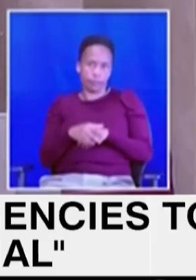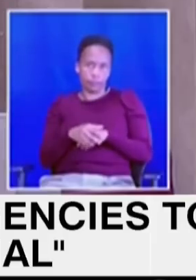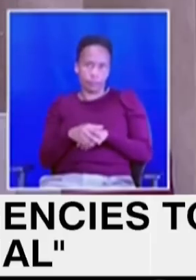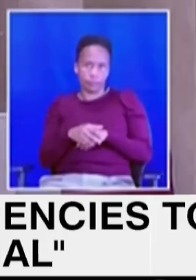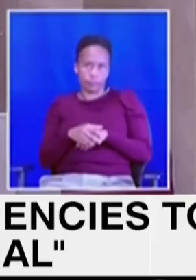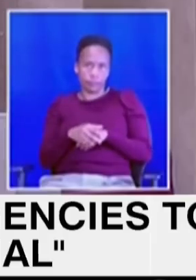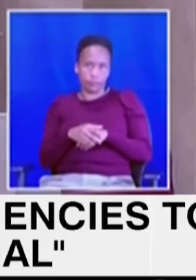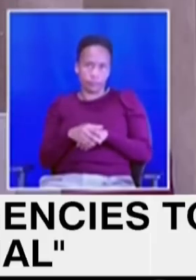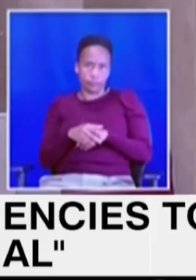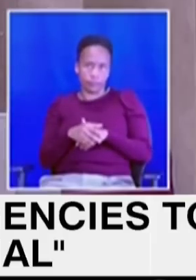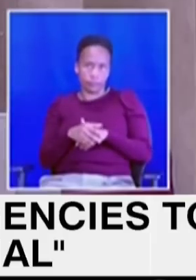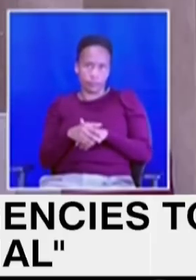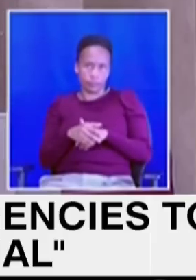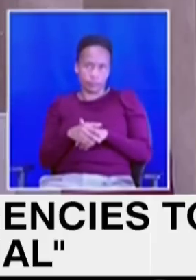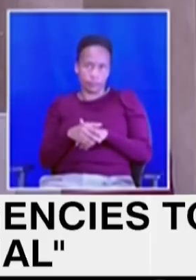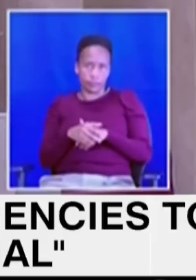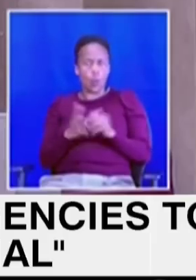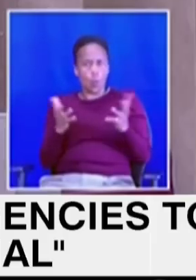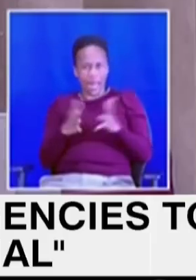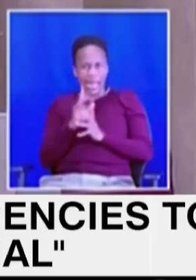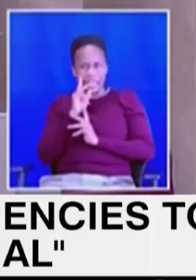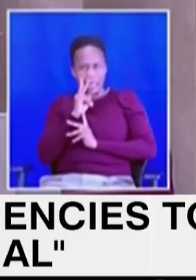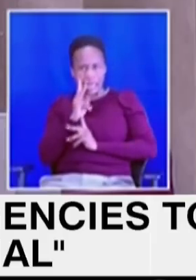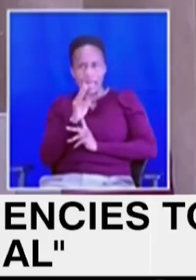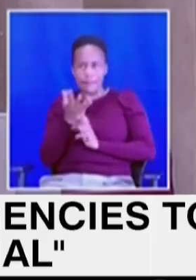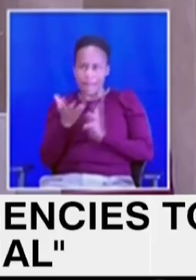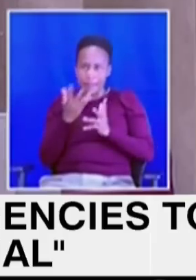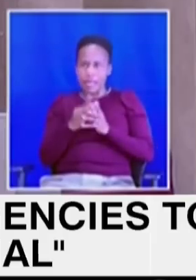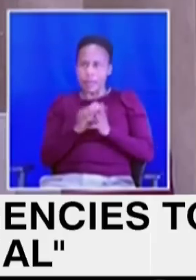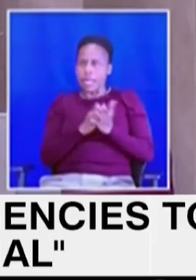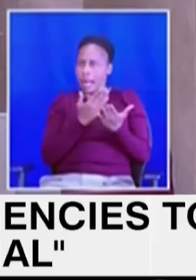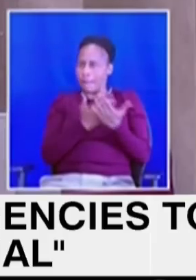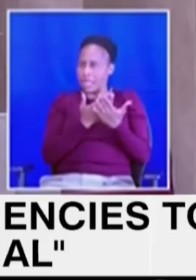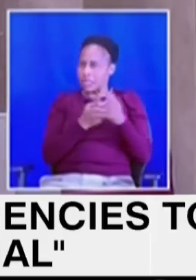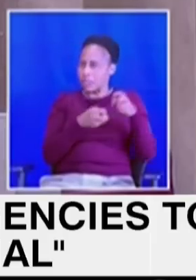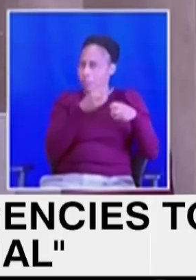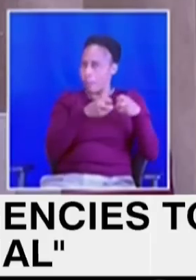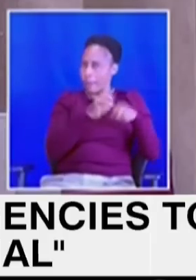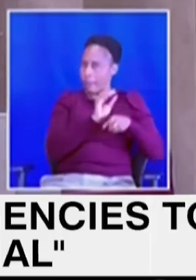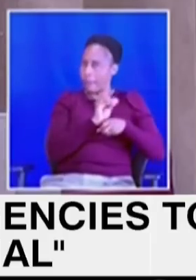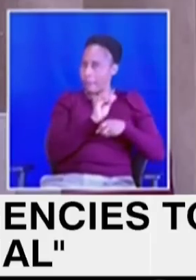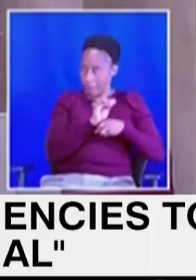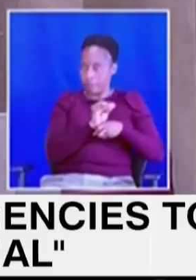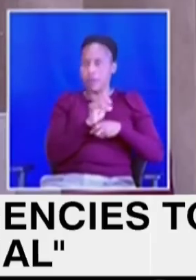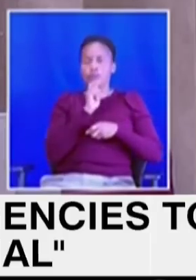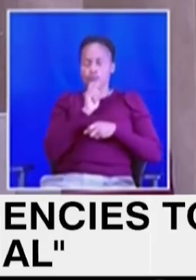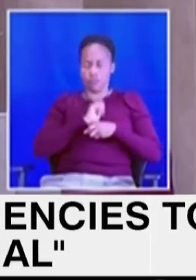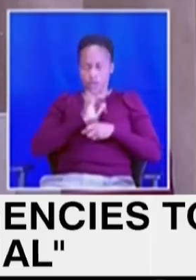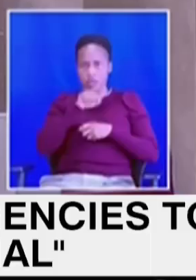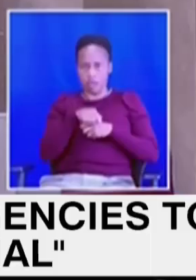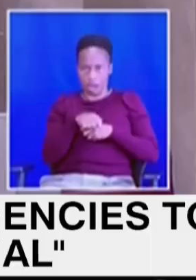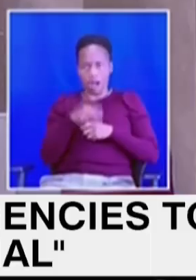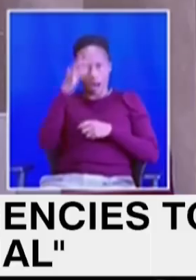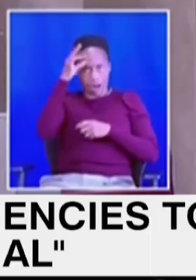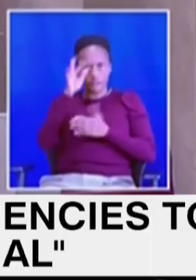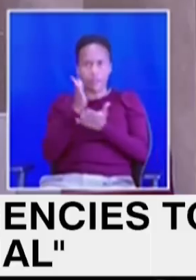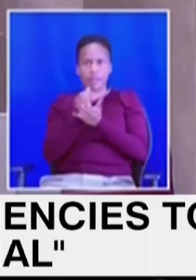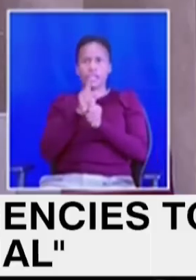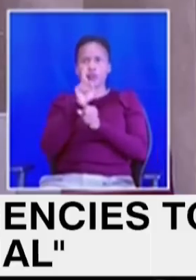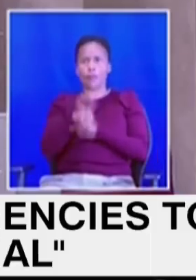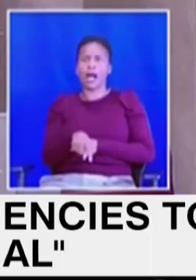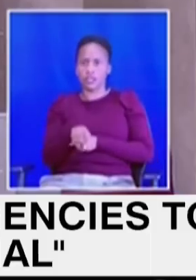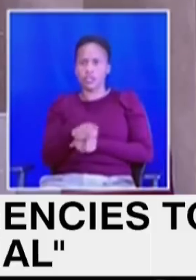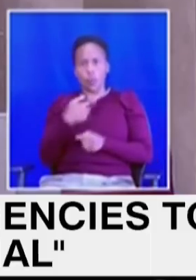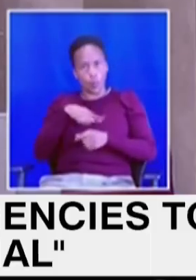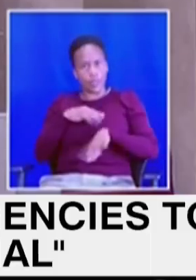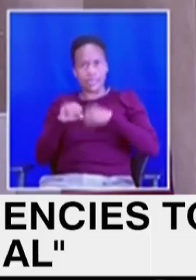Where we realize that there may be capacity problems, indeed, government must ensure that we support.